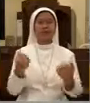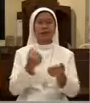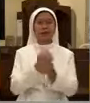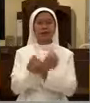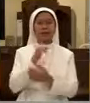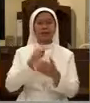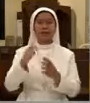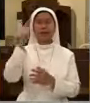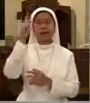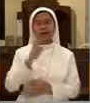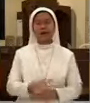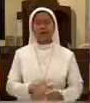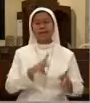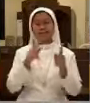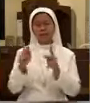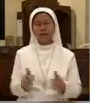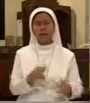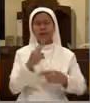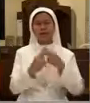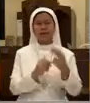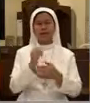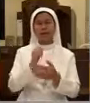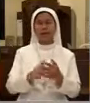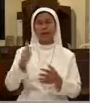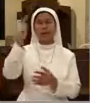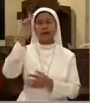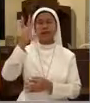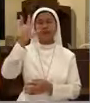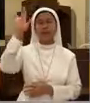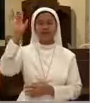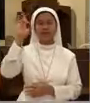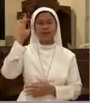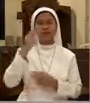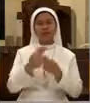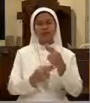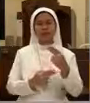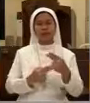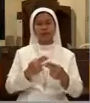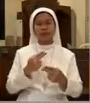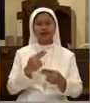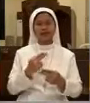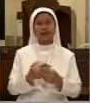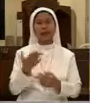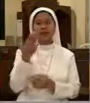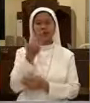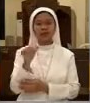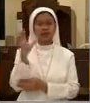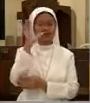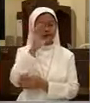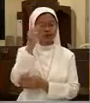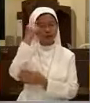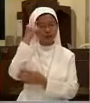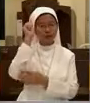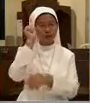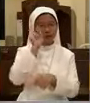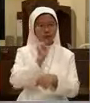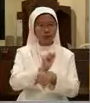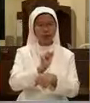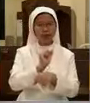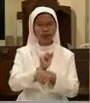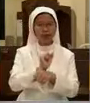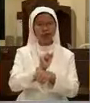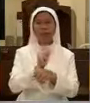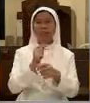mighty hand, in God's gracious hand, this search for job has